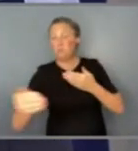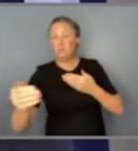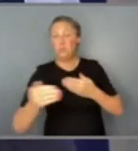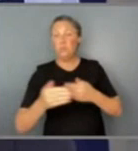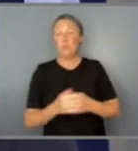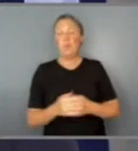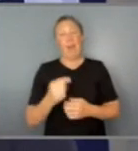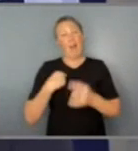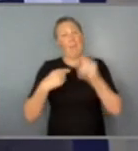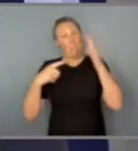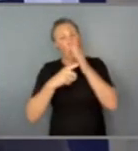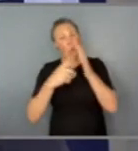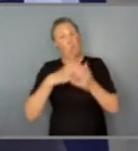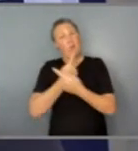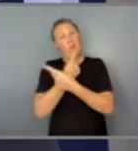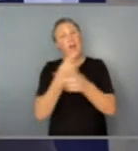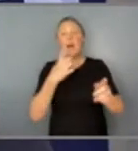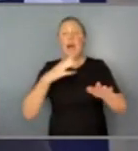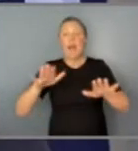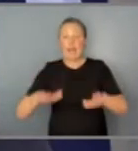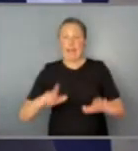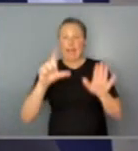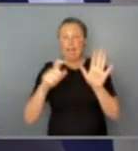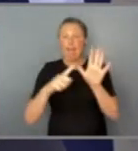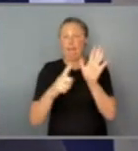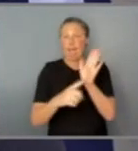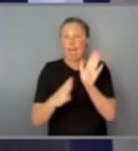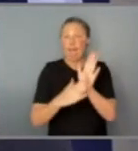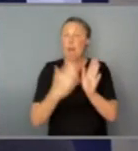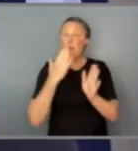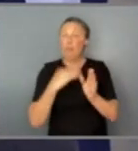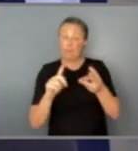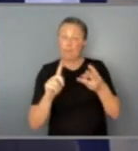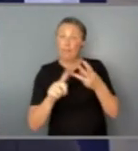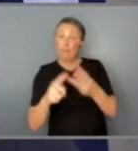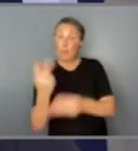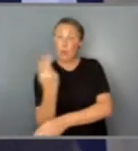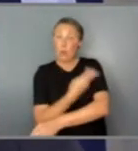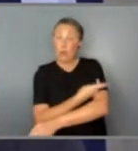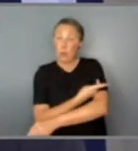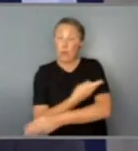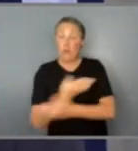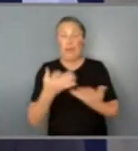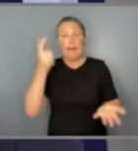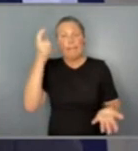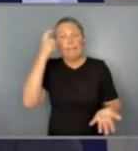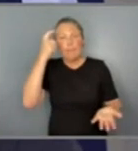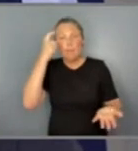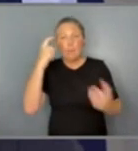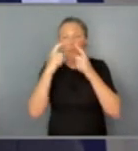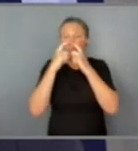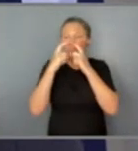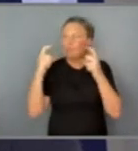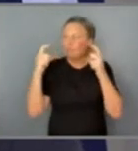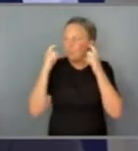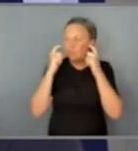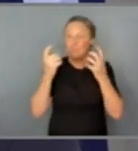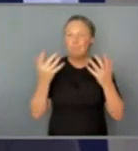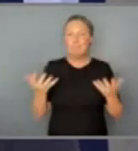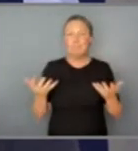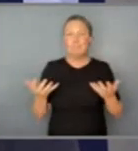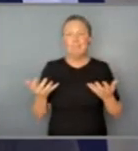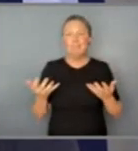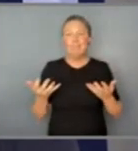message is to stay calm, get your booster, follow the common sense behavioural measures as you're going